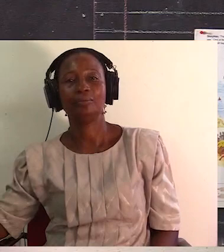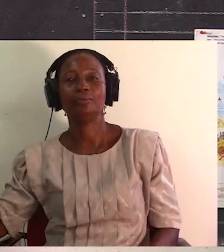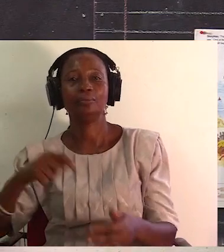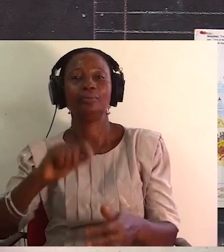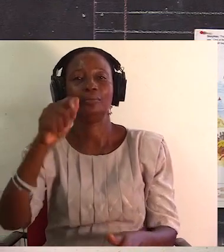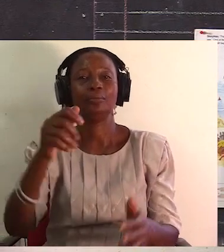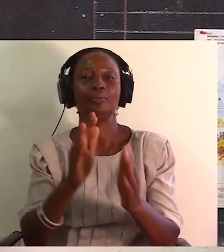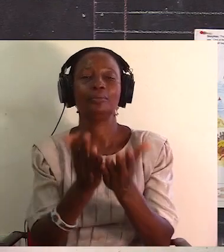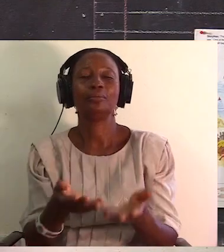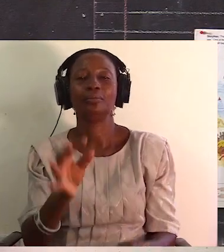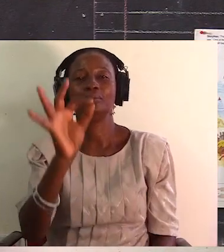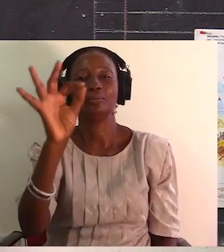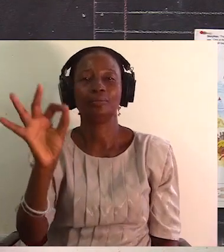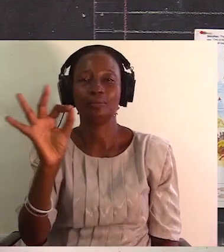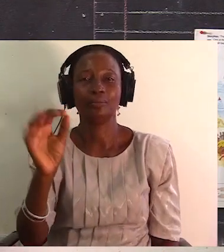Now,